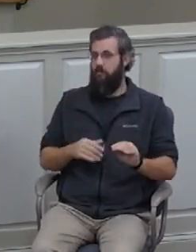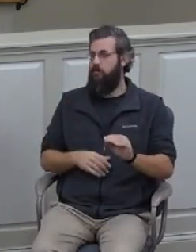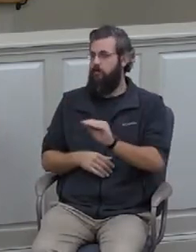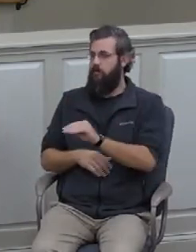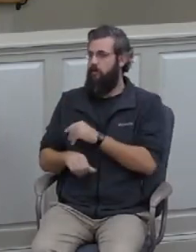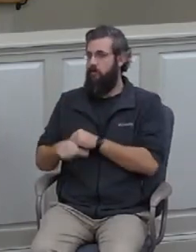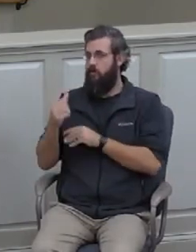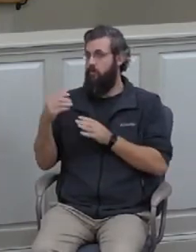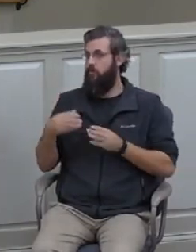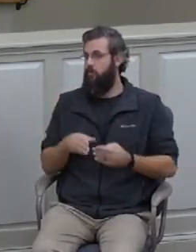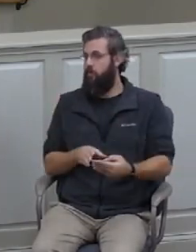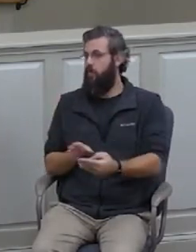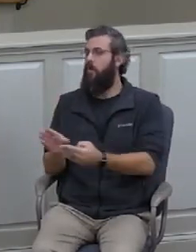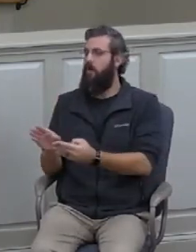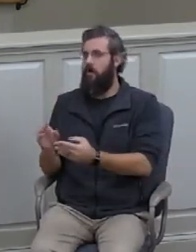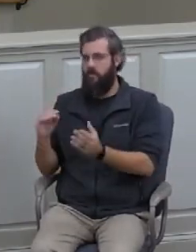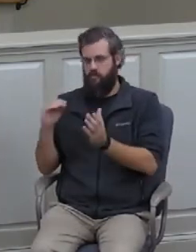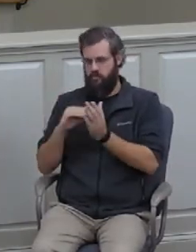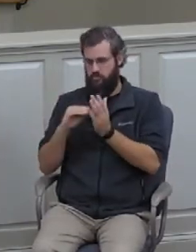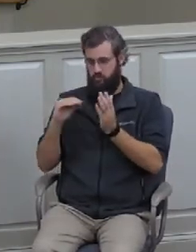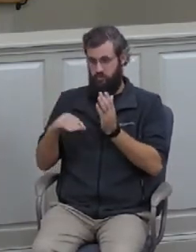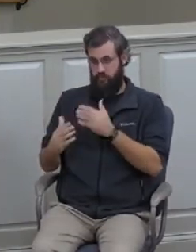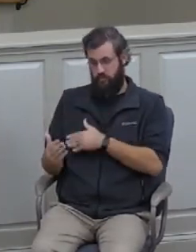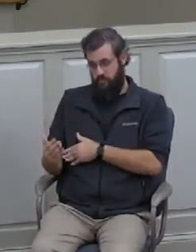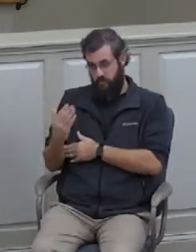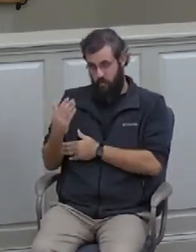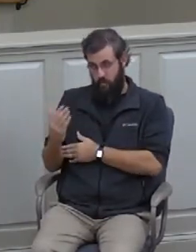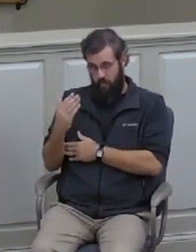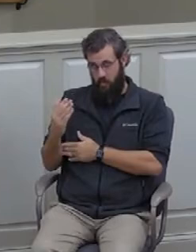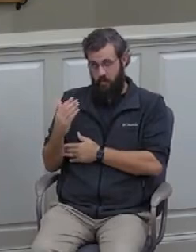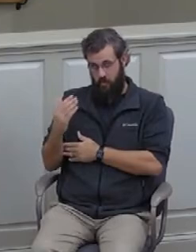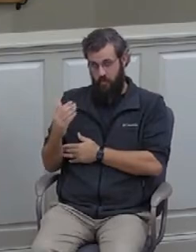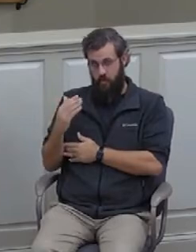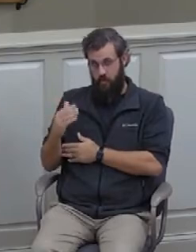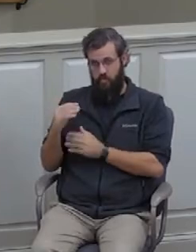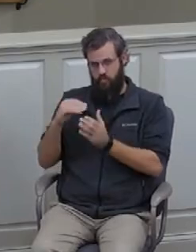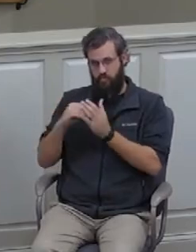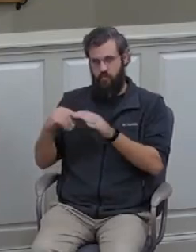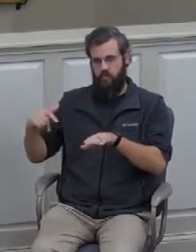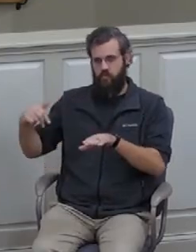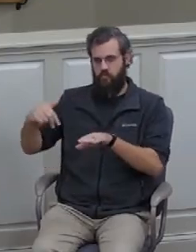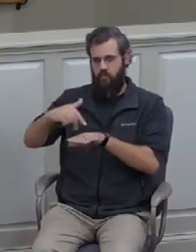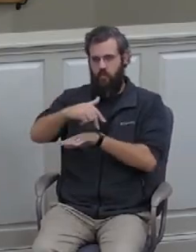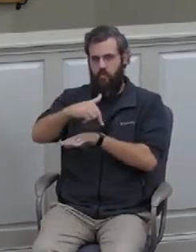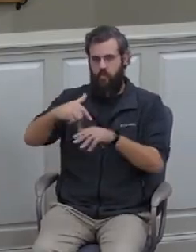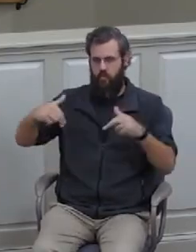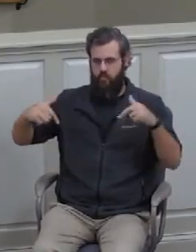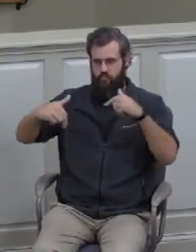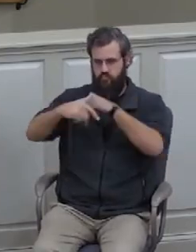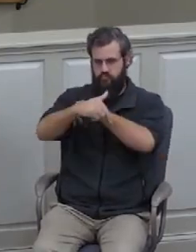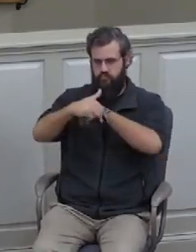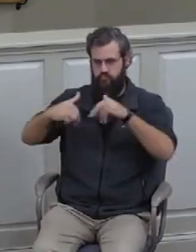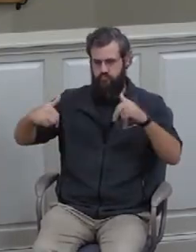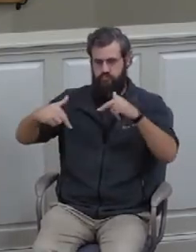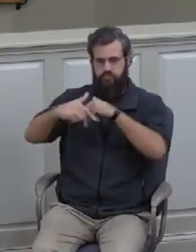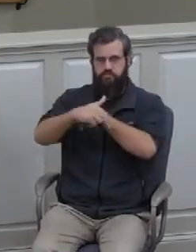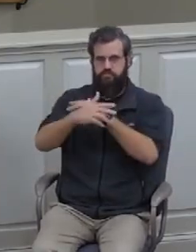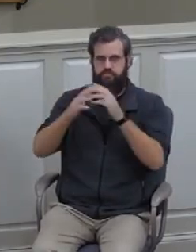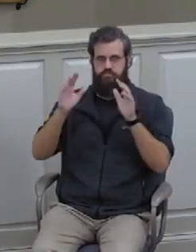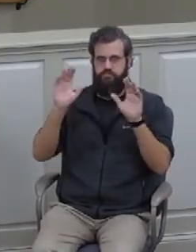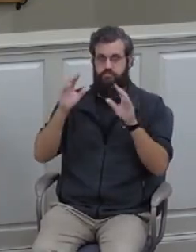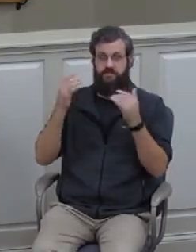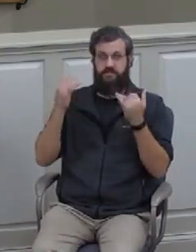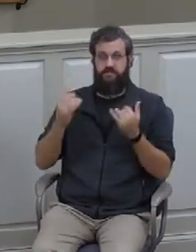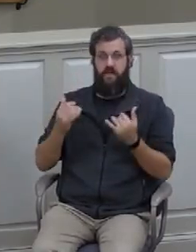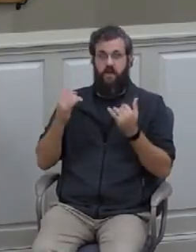alternative direction, students in the morning time particularly, you're going to be crossing crossing that road.